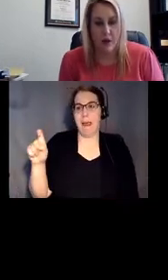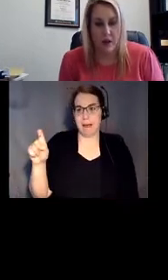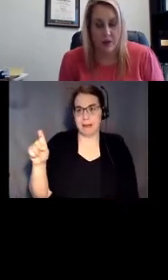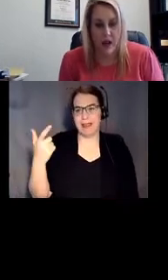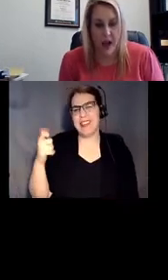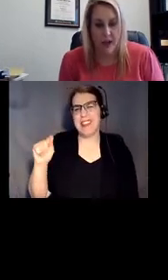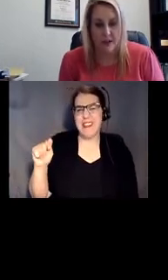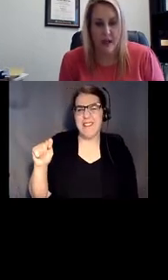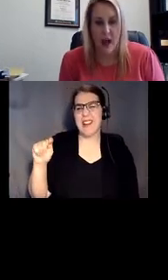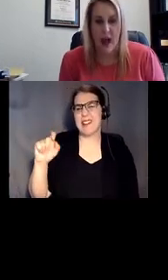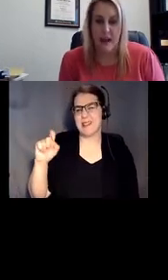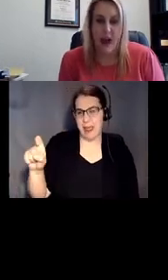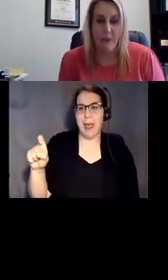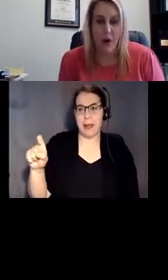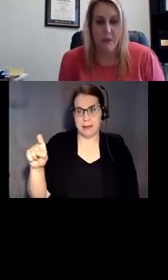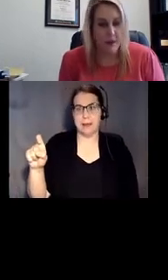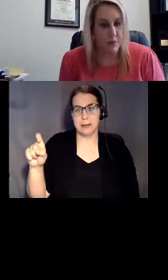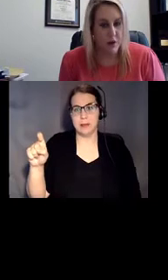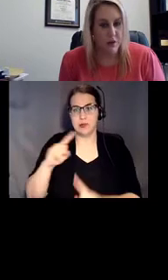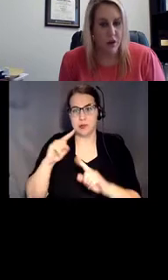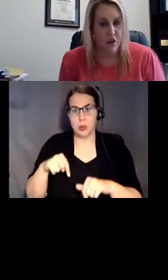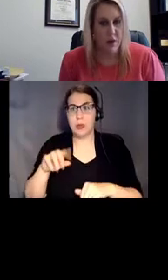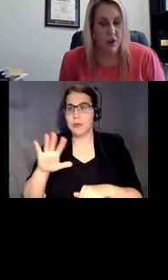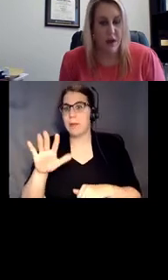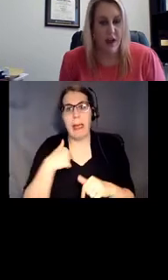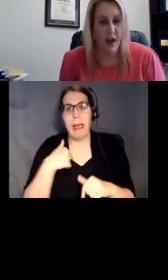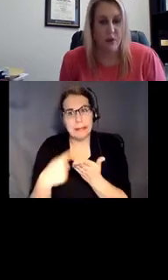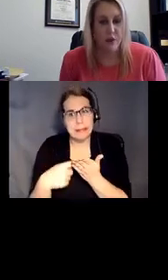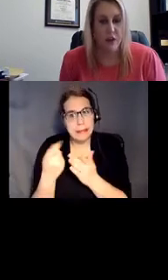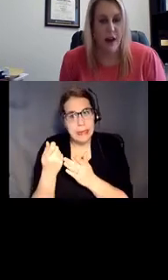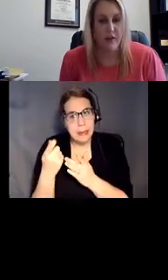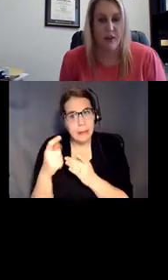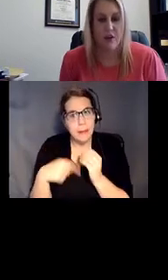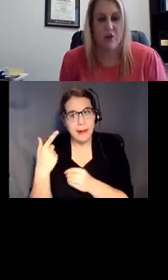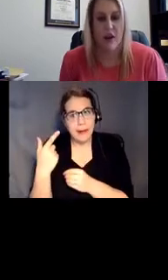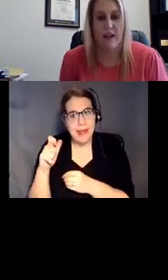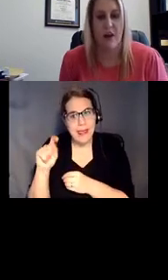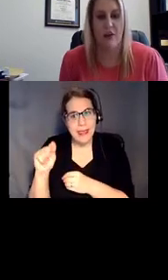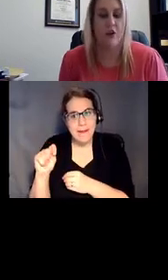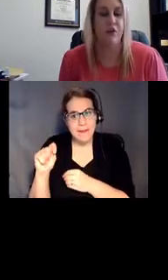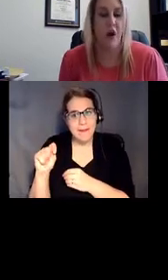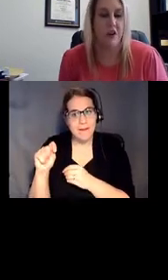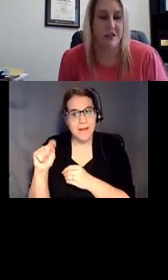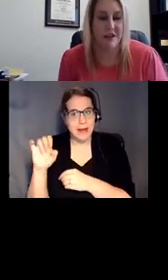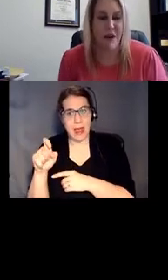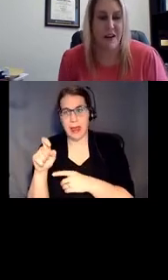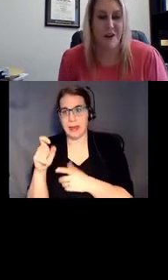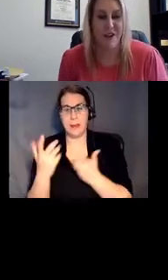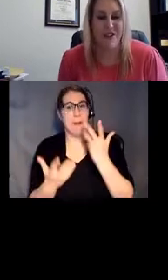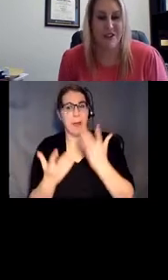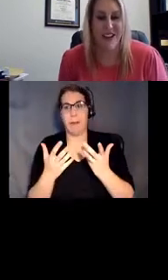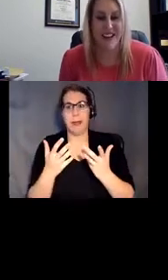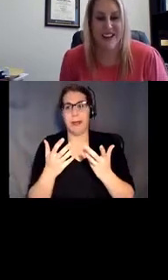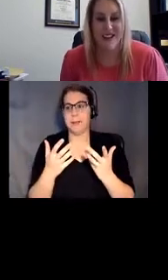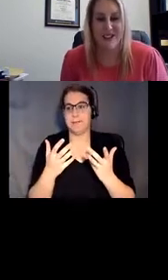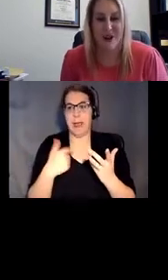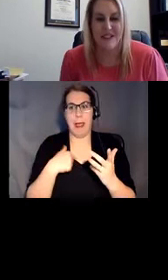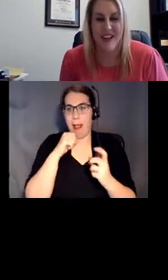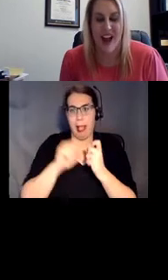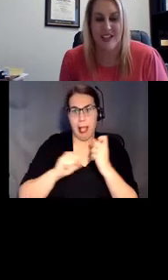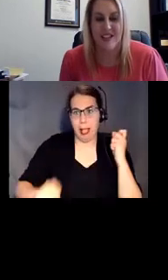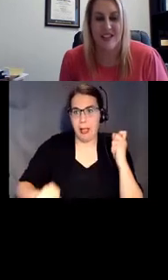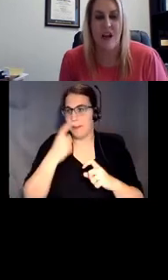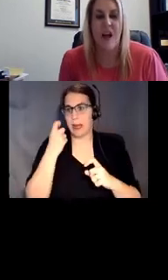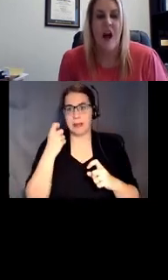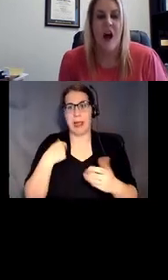bit about gift tax. And I promise I'm not going to talk too much about that. Hopefully you're having lunch right now and you don't fall asleep right in your lunch as I talk